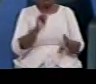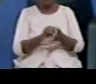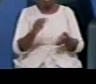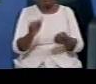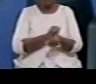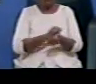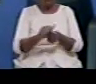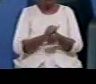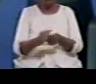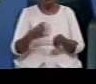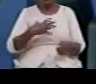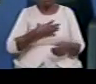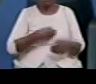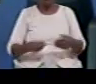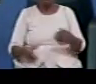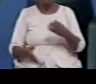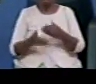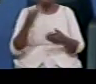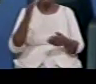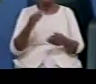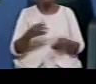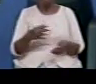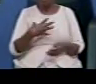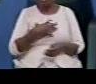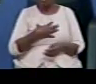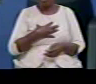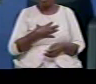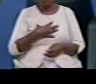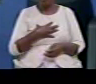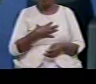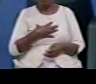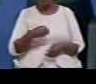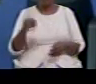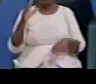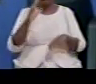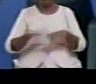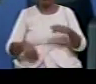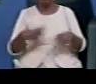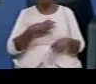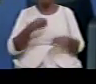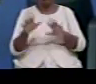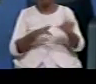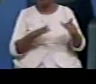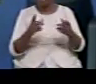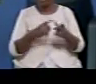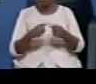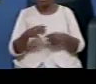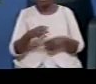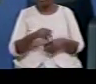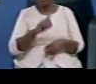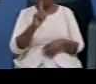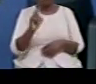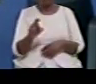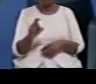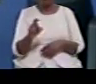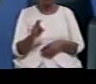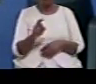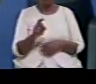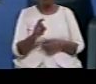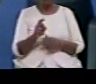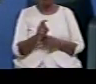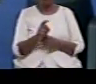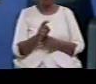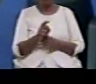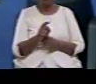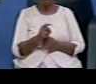Today, the question we want to ask is the question one. Why did God command that leprosy should be